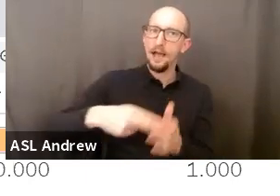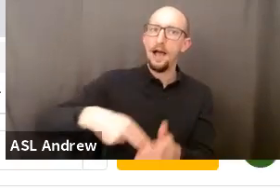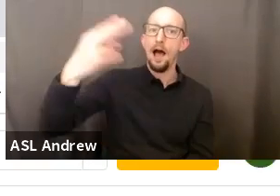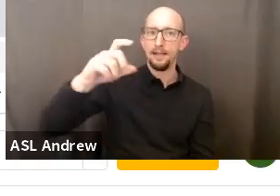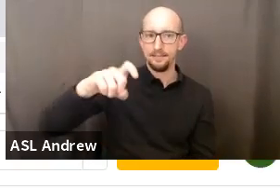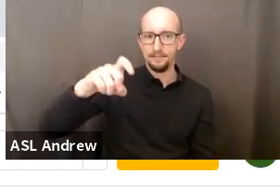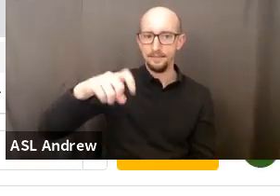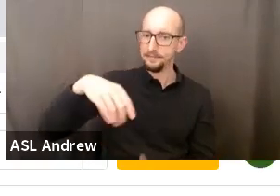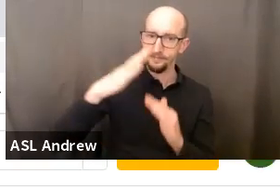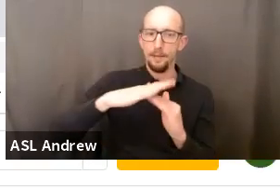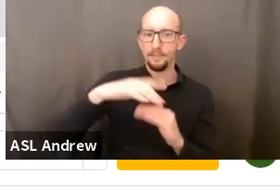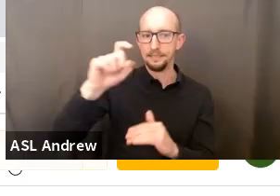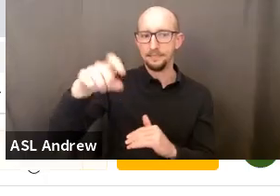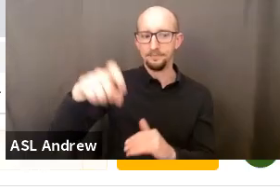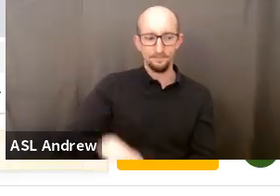Okay.